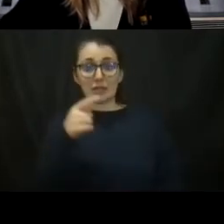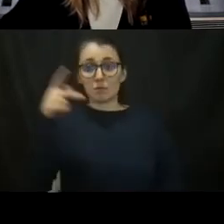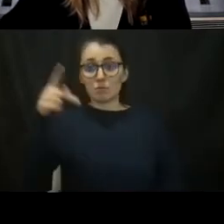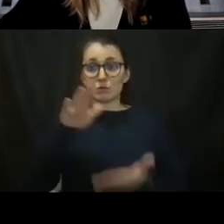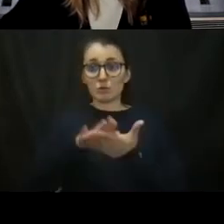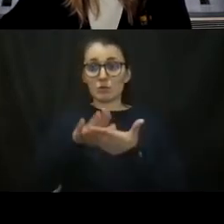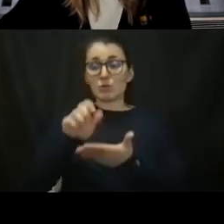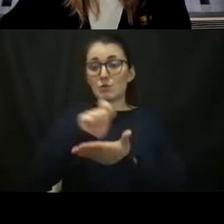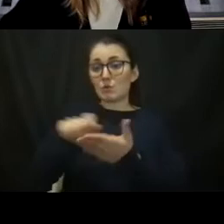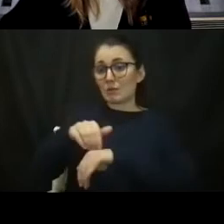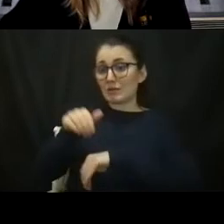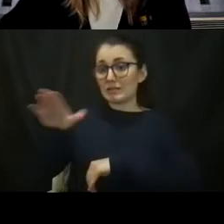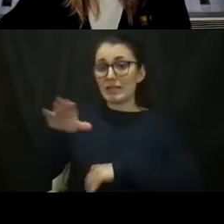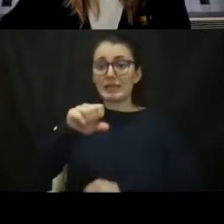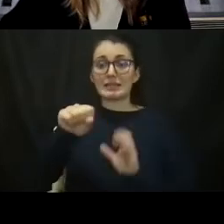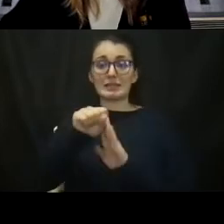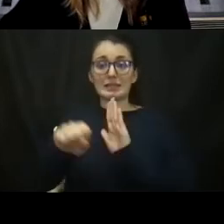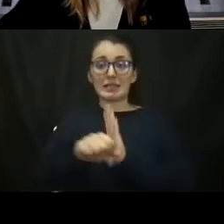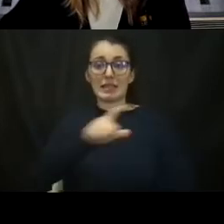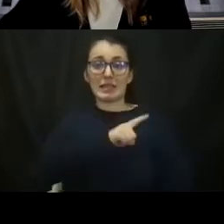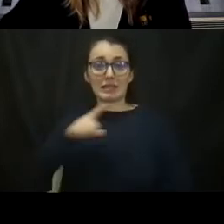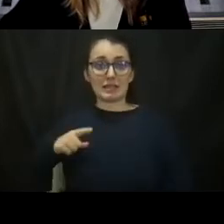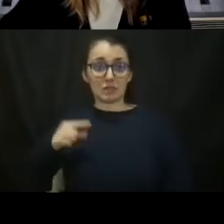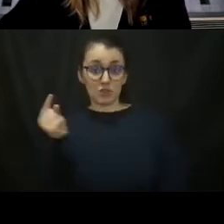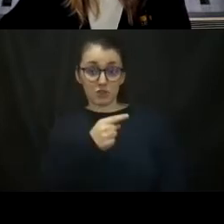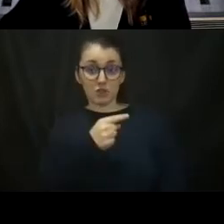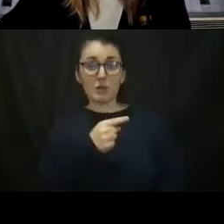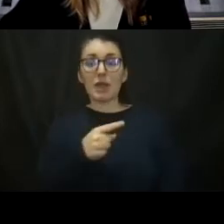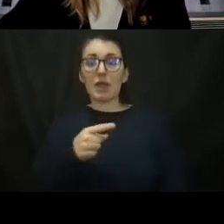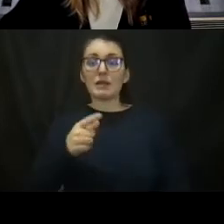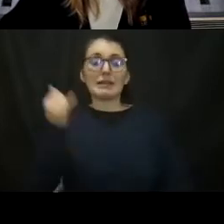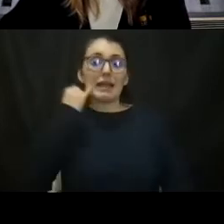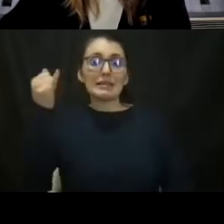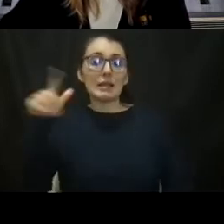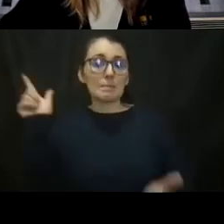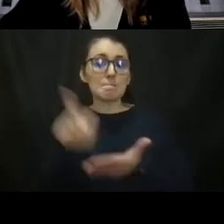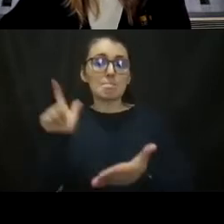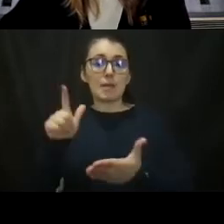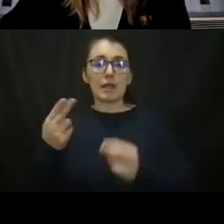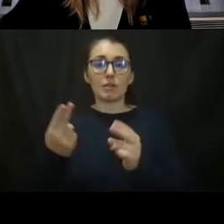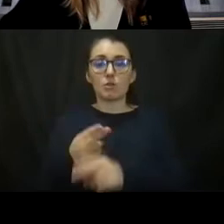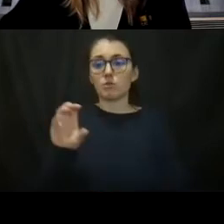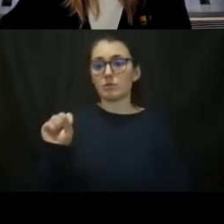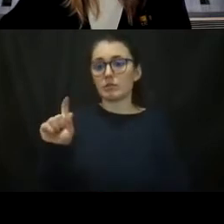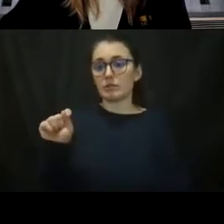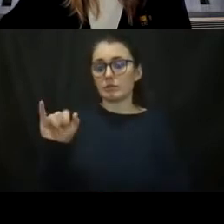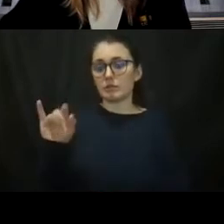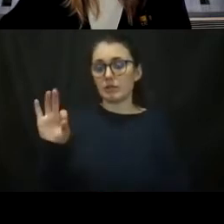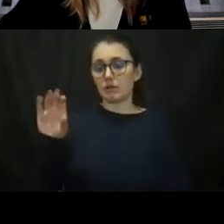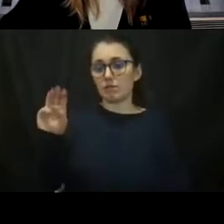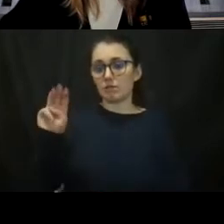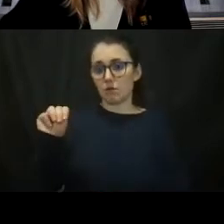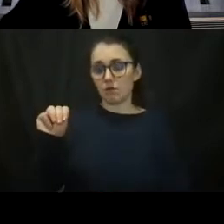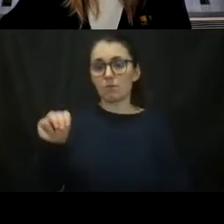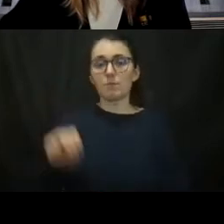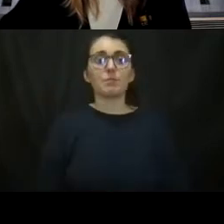state representative, Representative Nose, with an idea to ban the use of styrofoam in schools. Representative